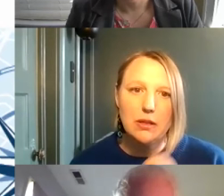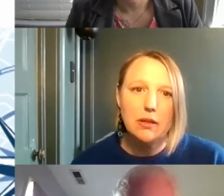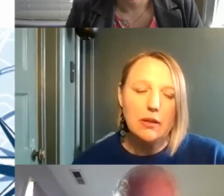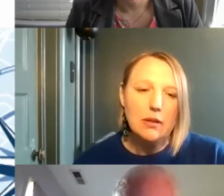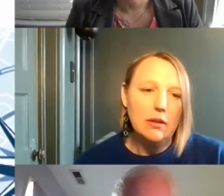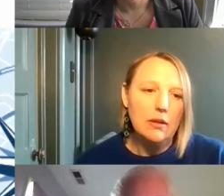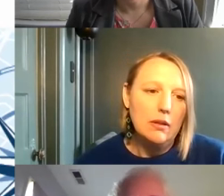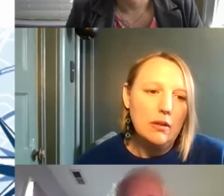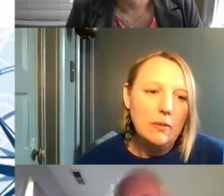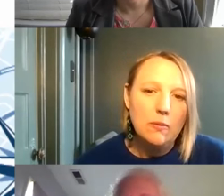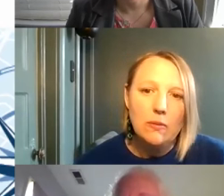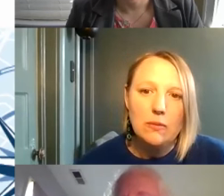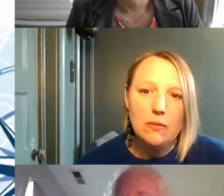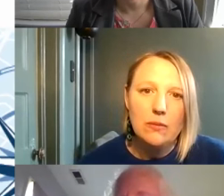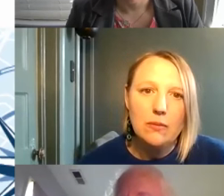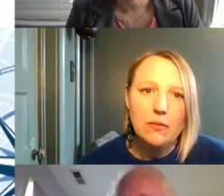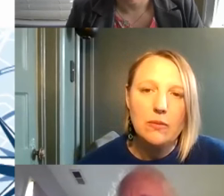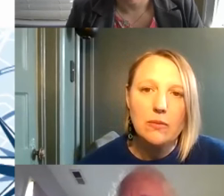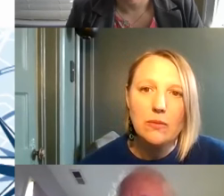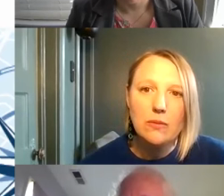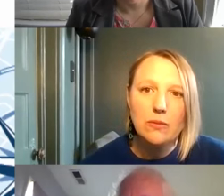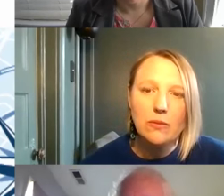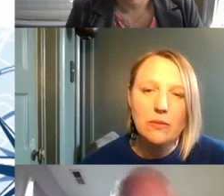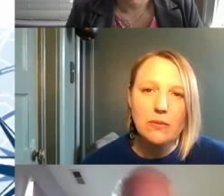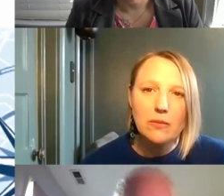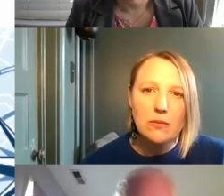resources? So,